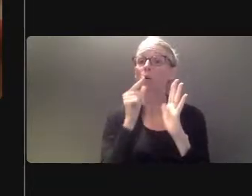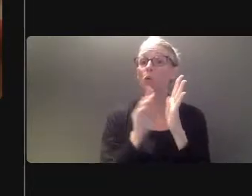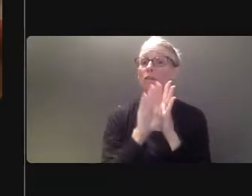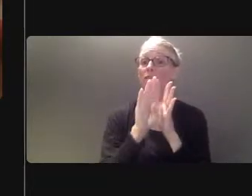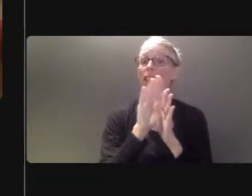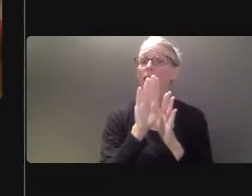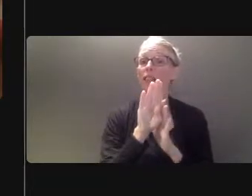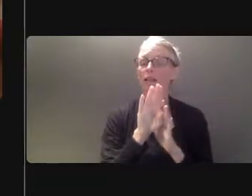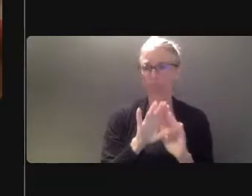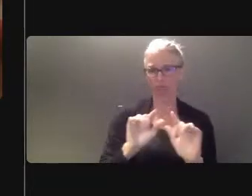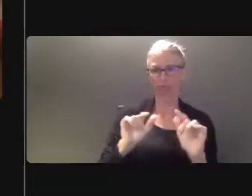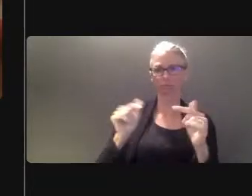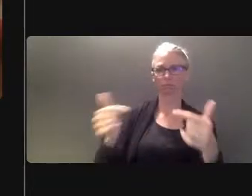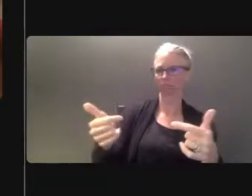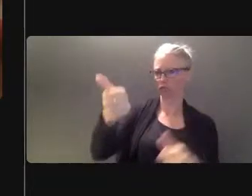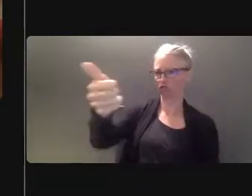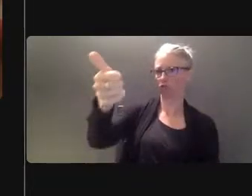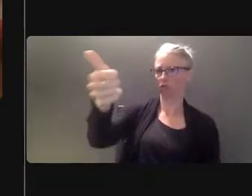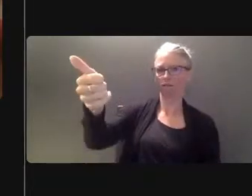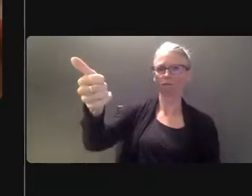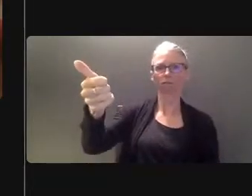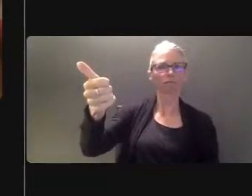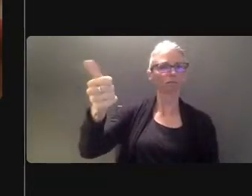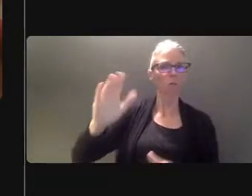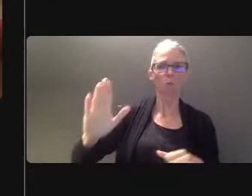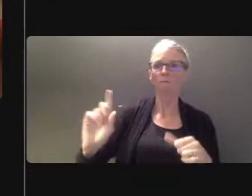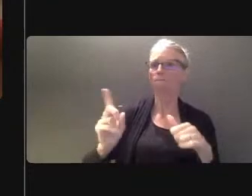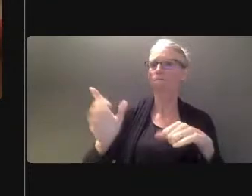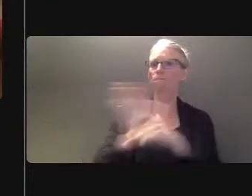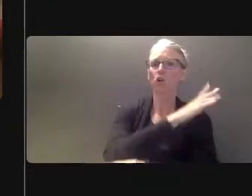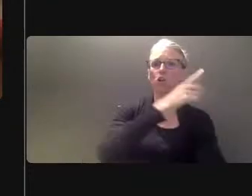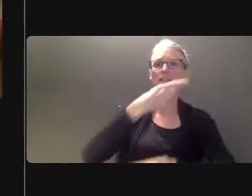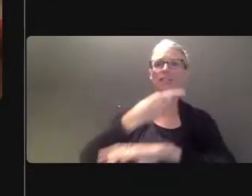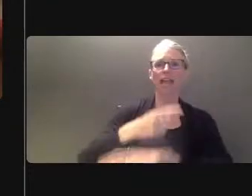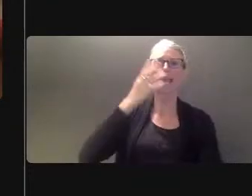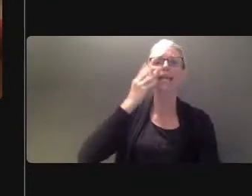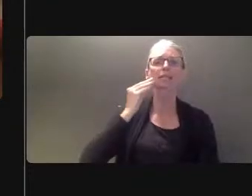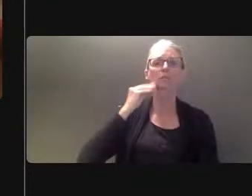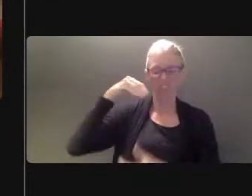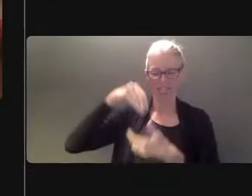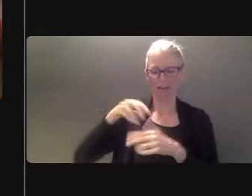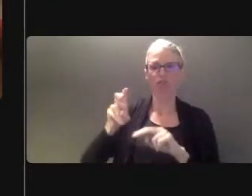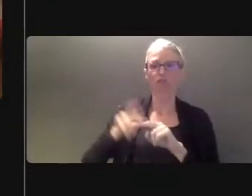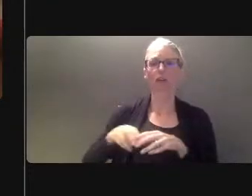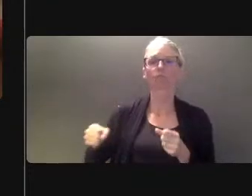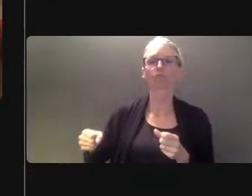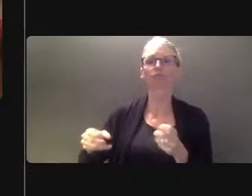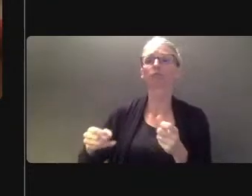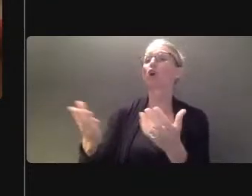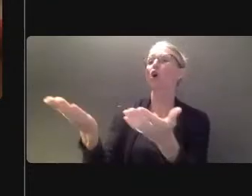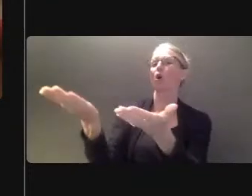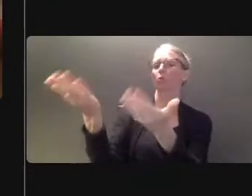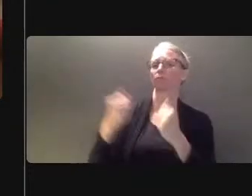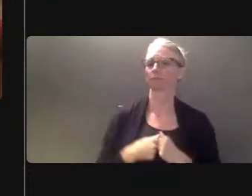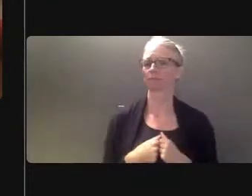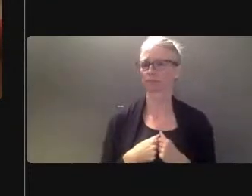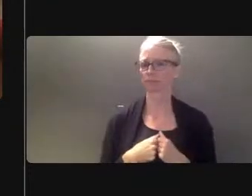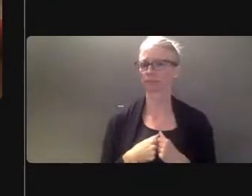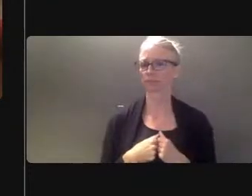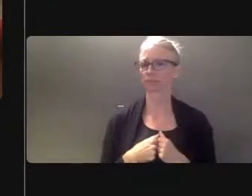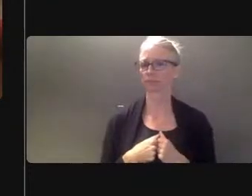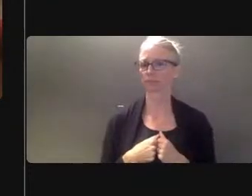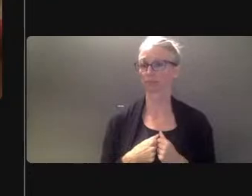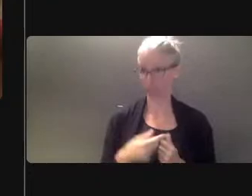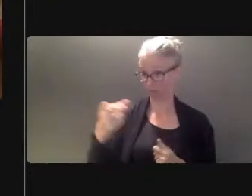varying types, and say, well, if you think this is very accessible, you try it, and let's see how well you